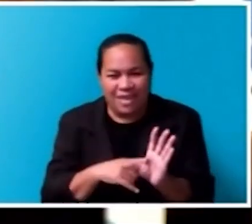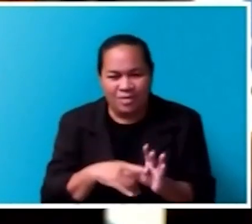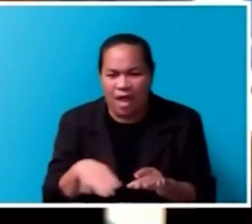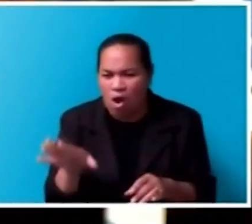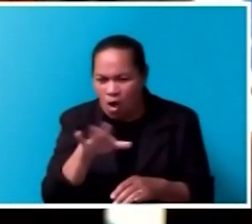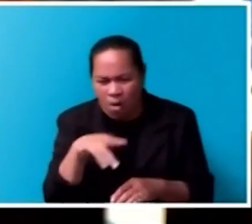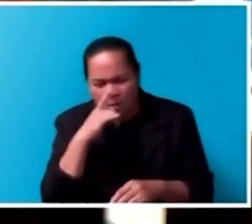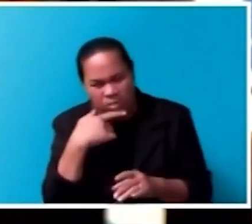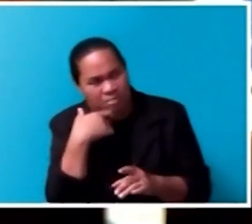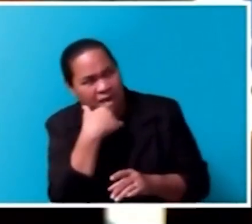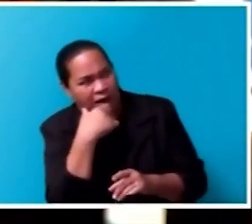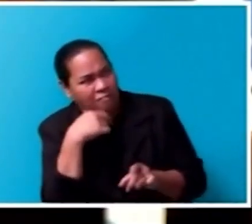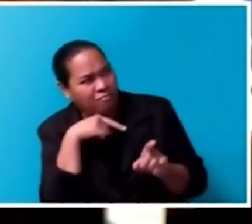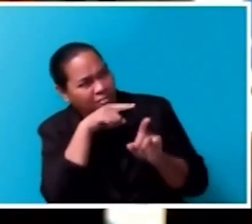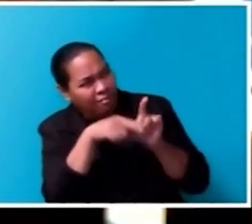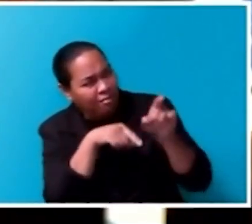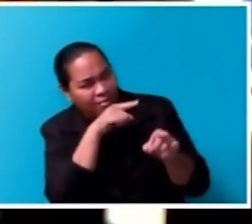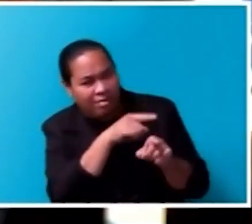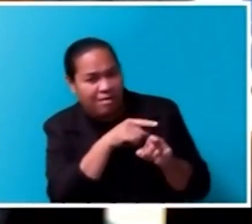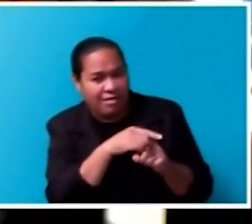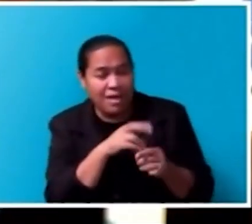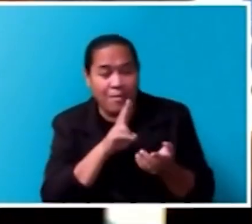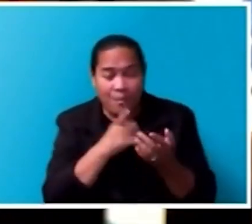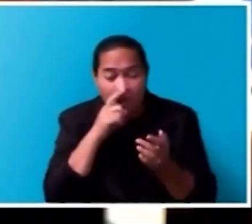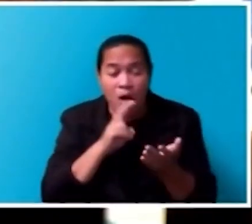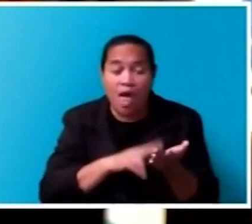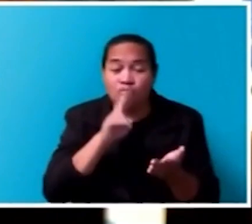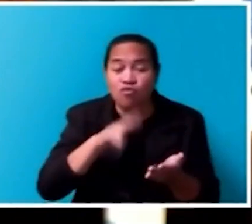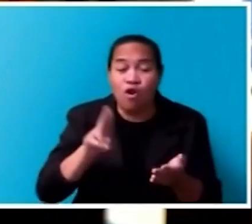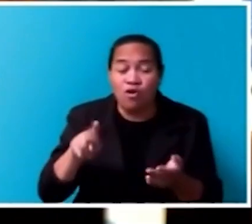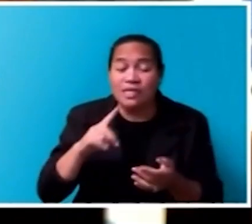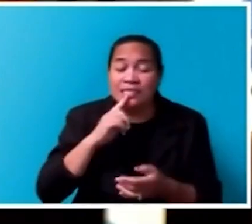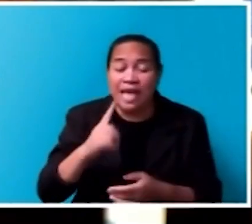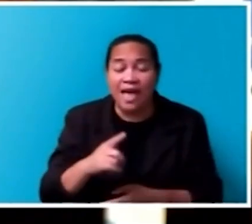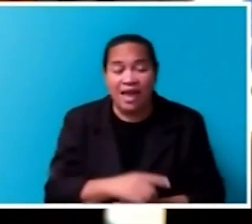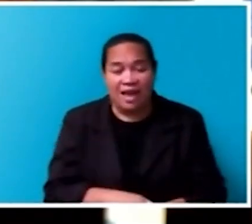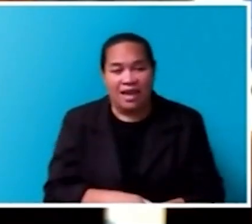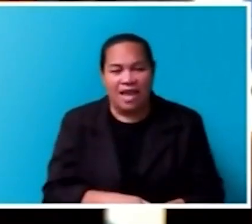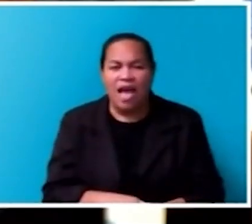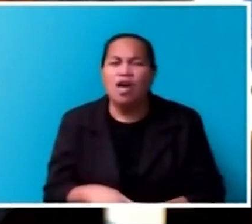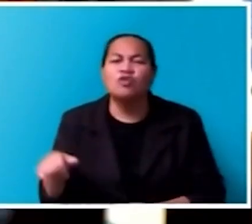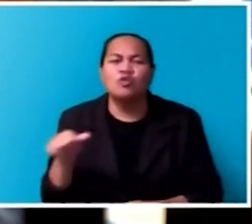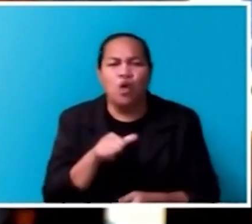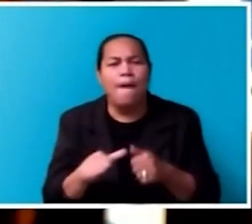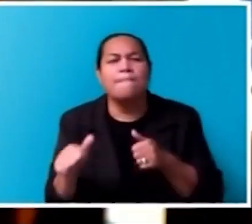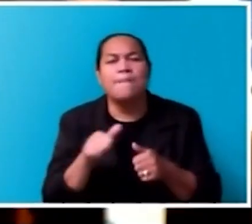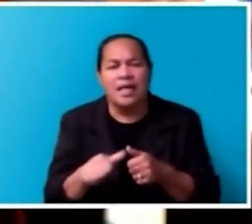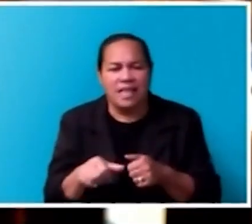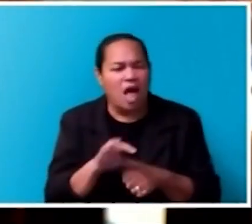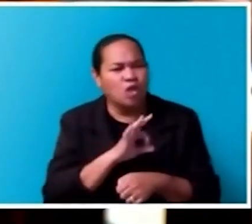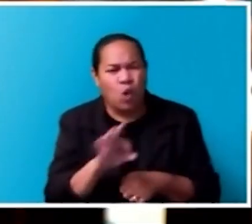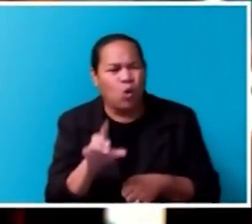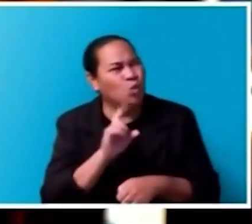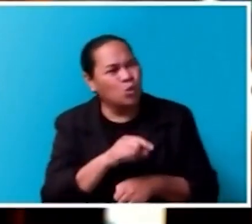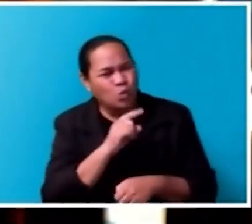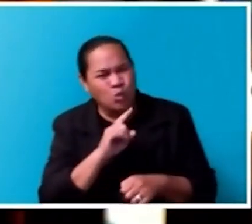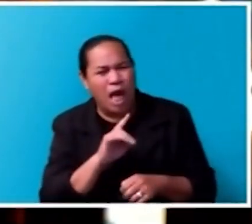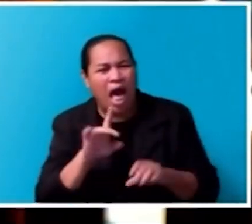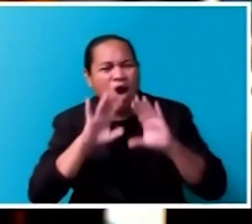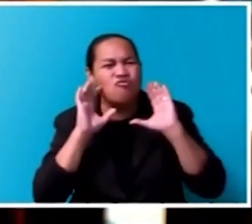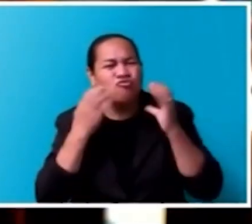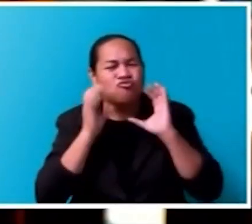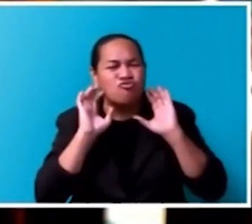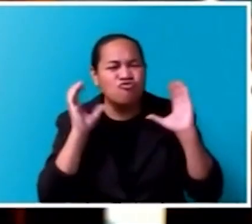to all. And people of Nausori suggested it would have been much better not to do it, but to do